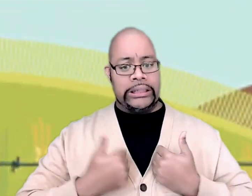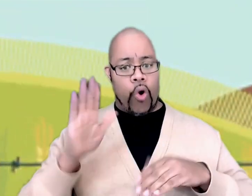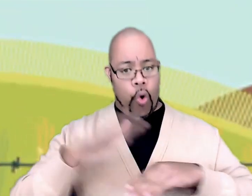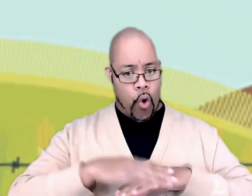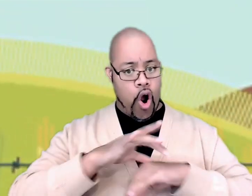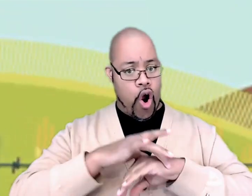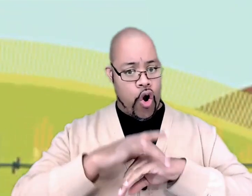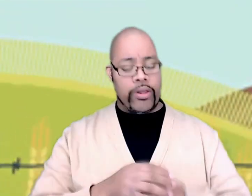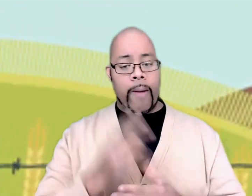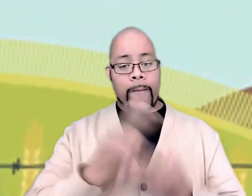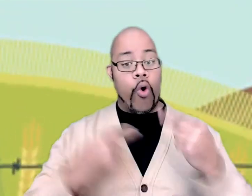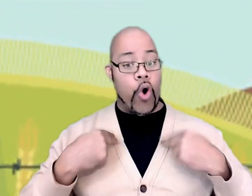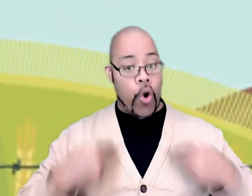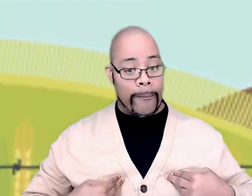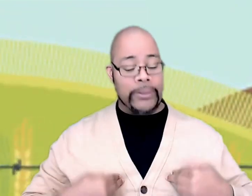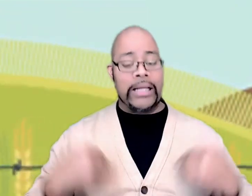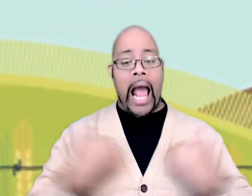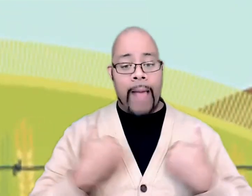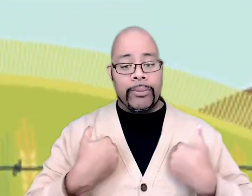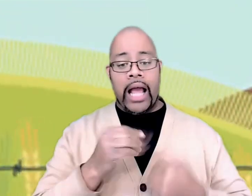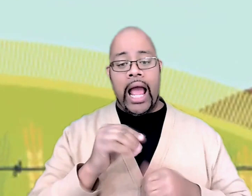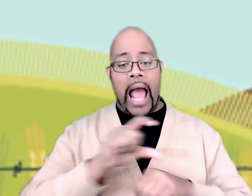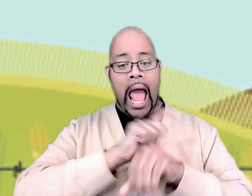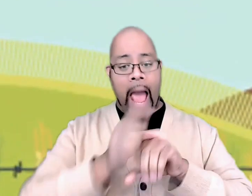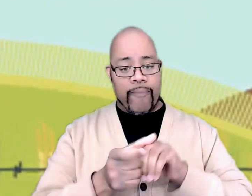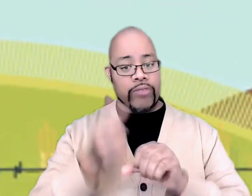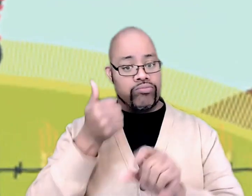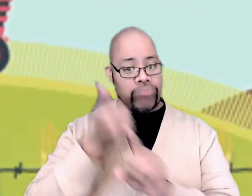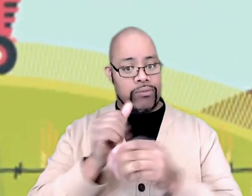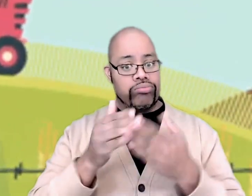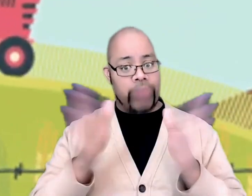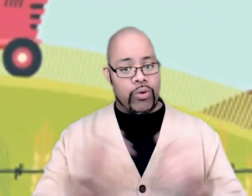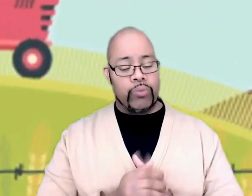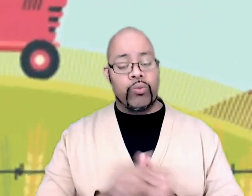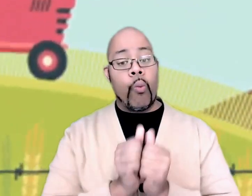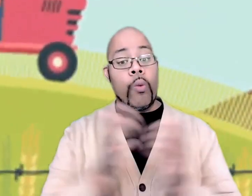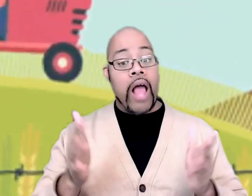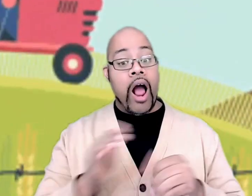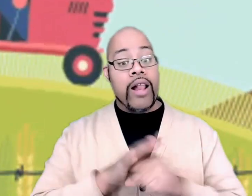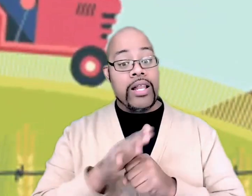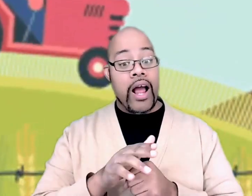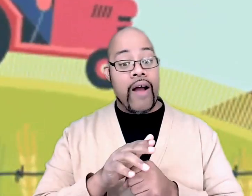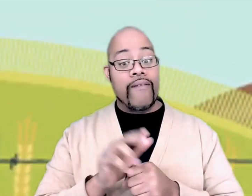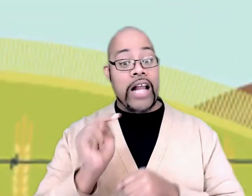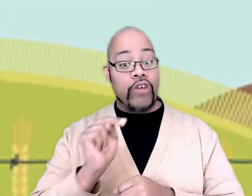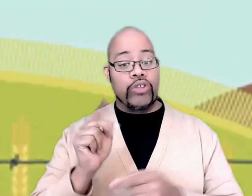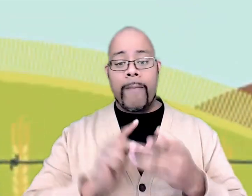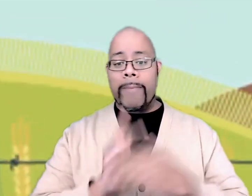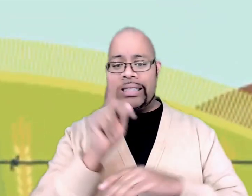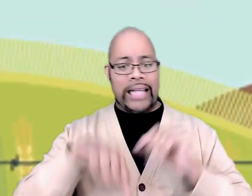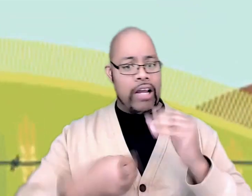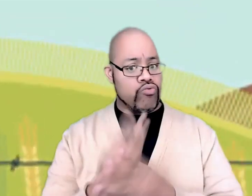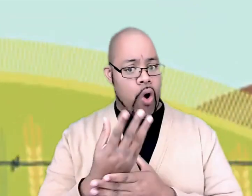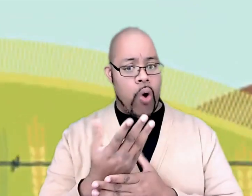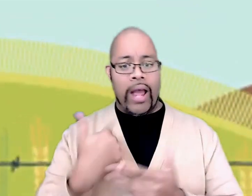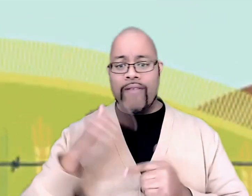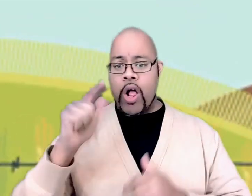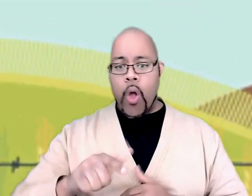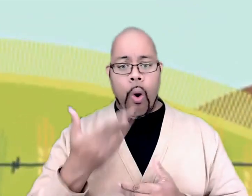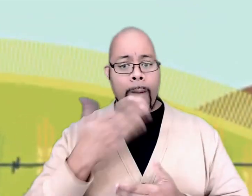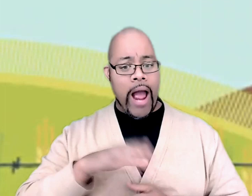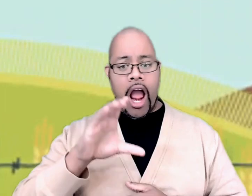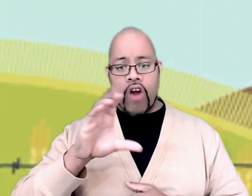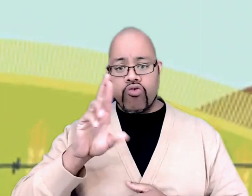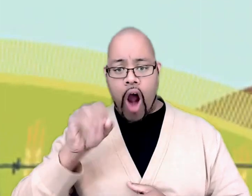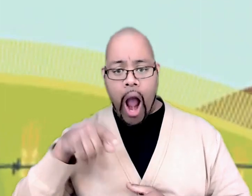on this planet, both to humans, animals, and the atmosphere in general. Without enough nitrogen, plants cannot thrive, leading to low or